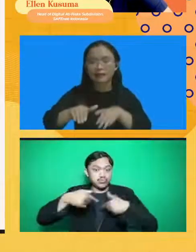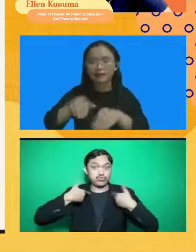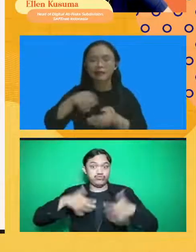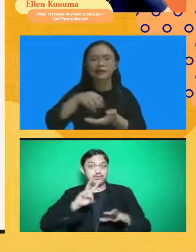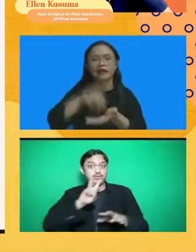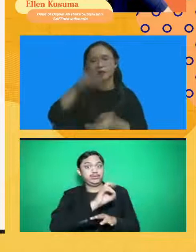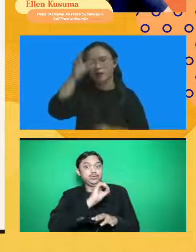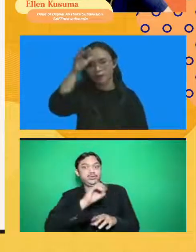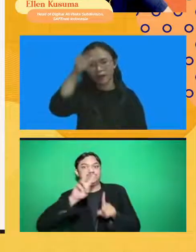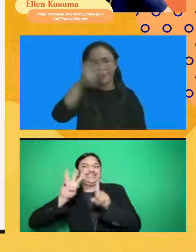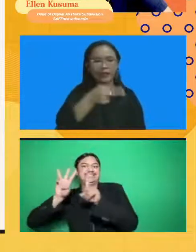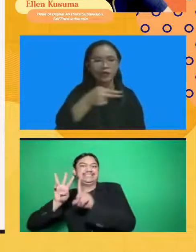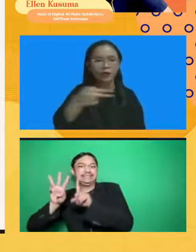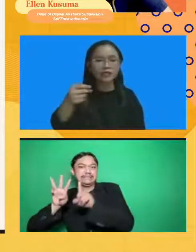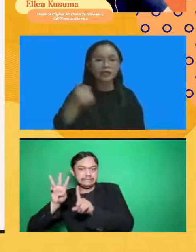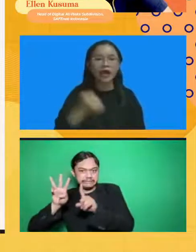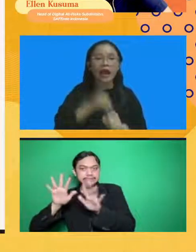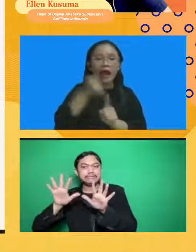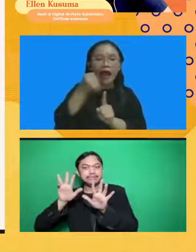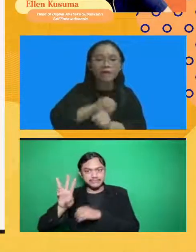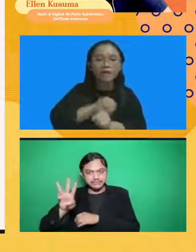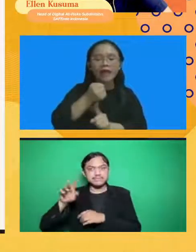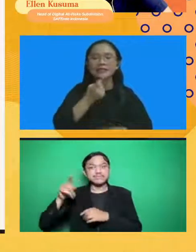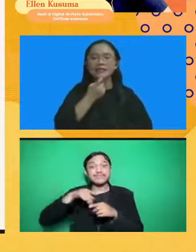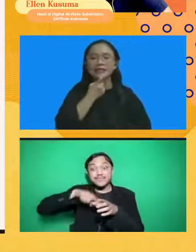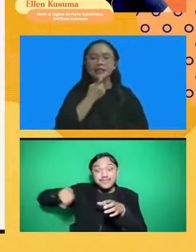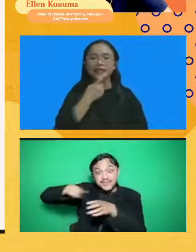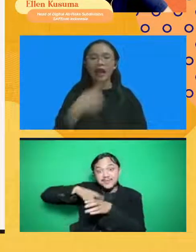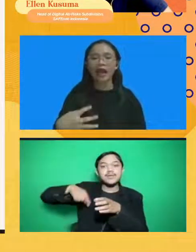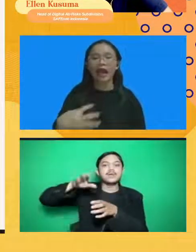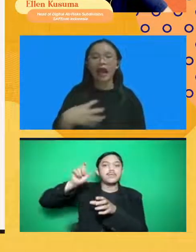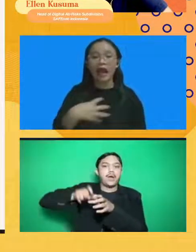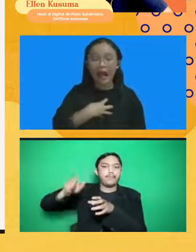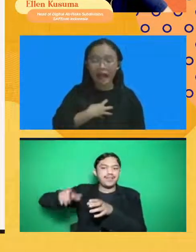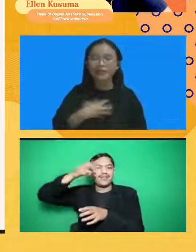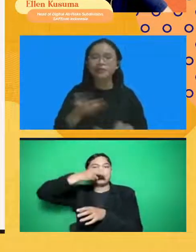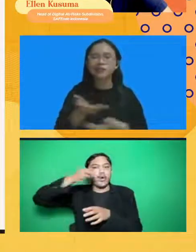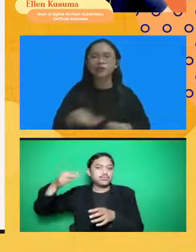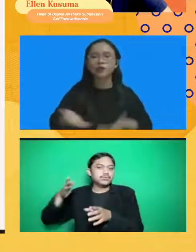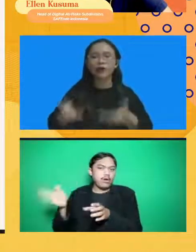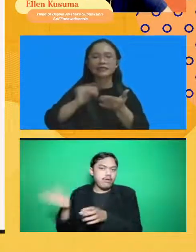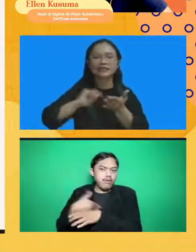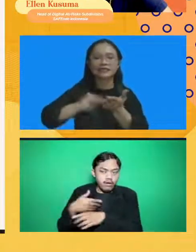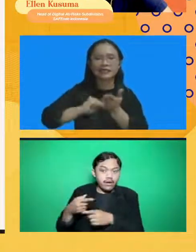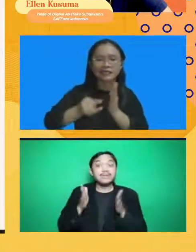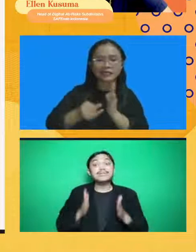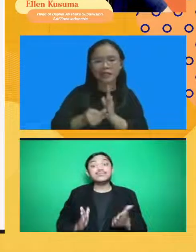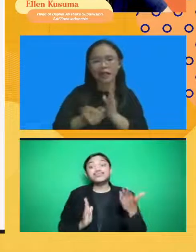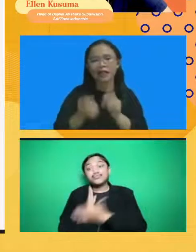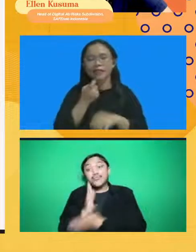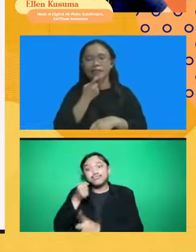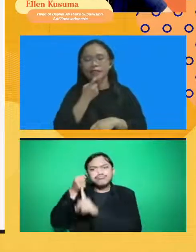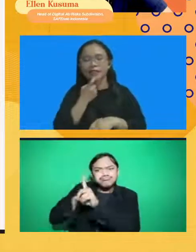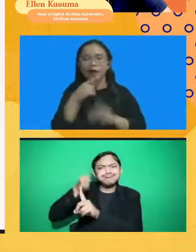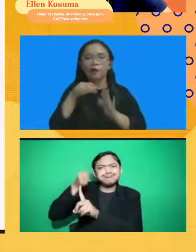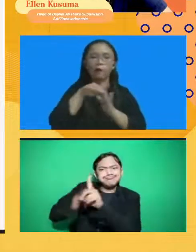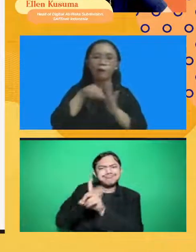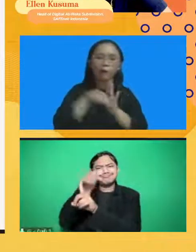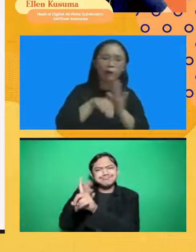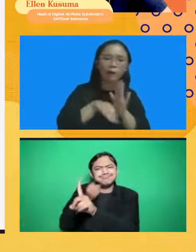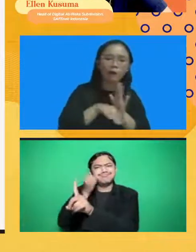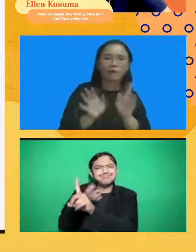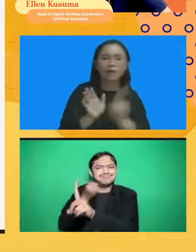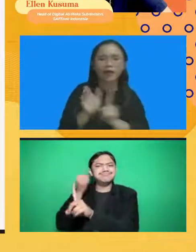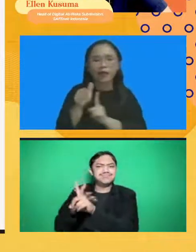human rights through digital rights violation monitoring, policy and victims advocacy, and solidarity with victims and other human